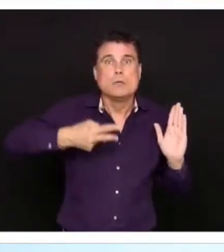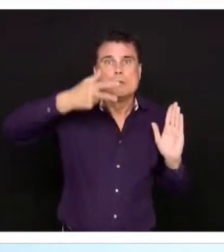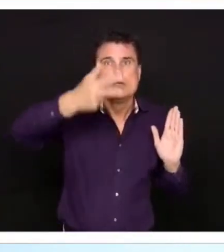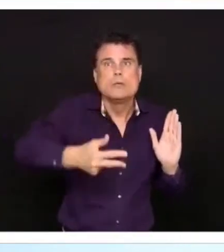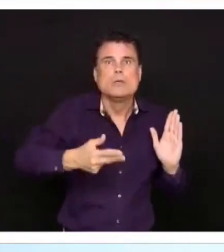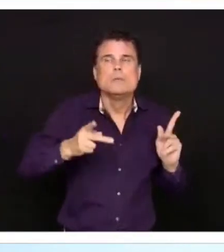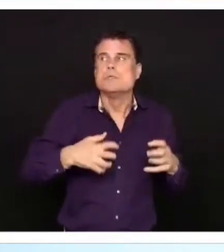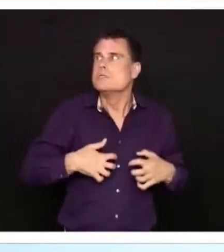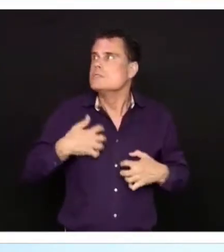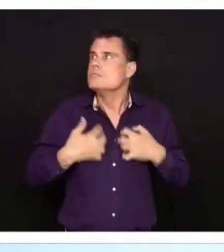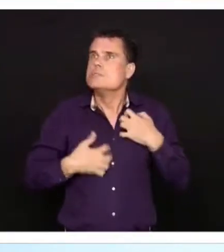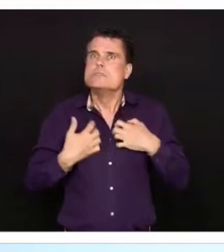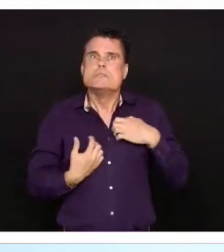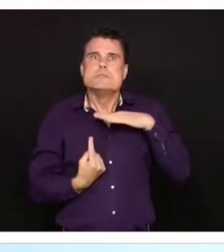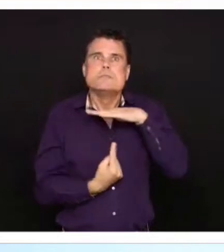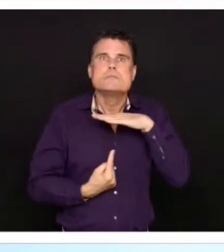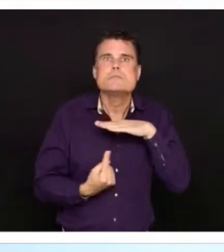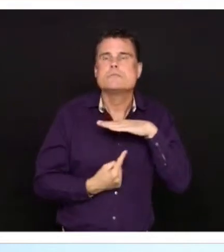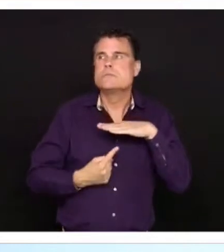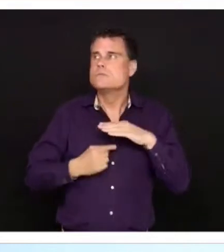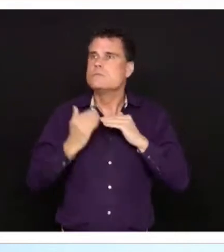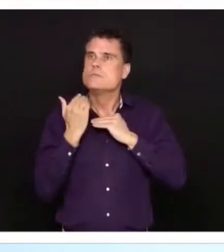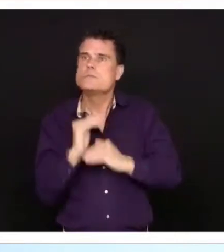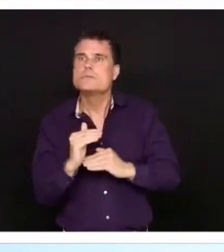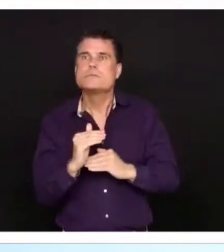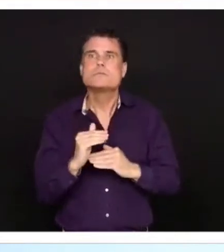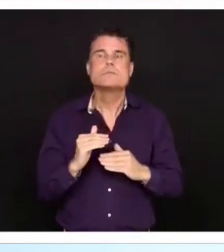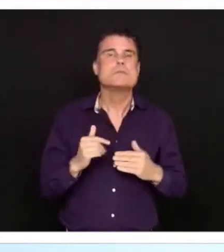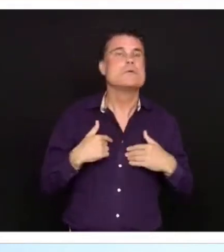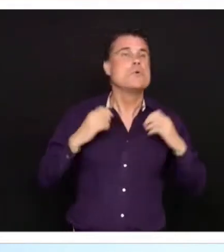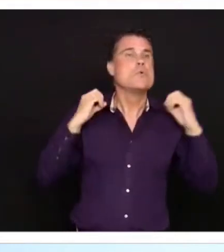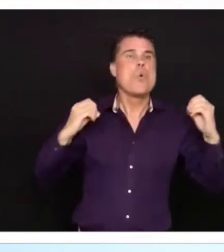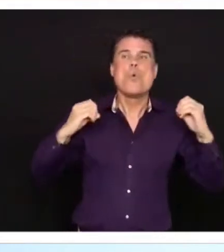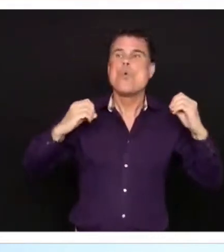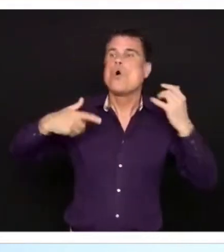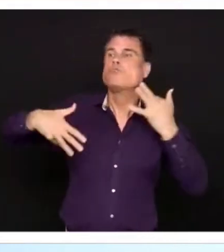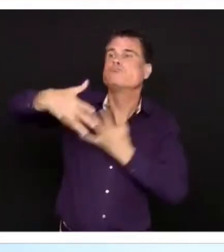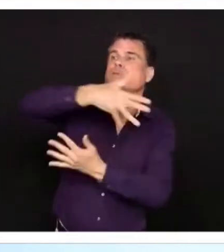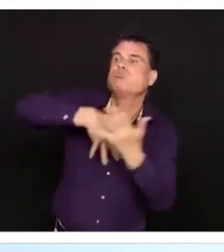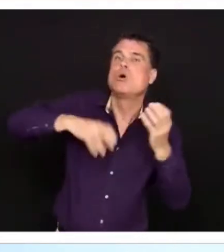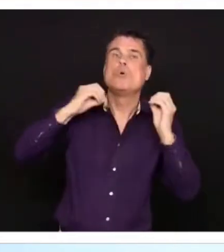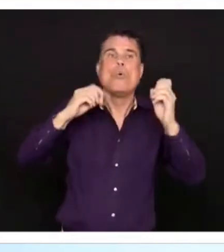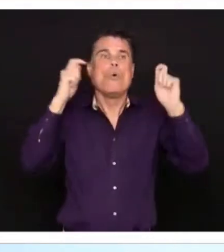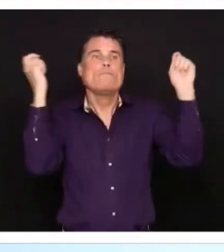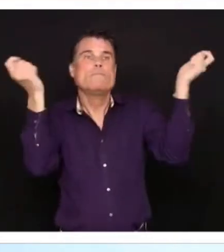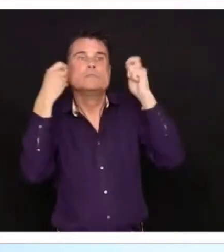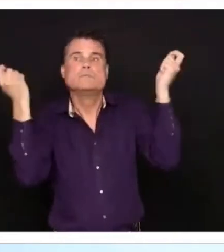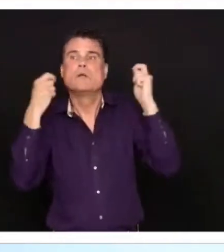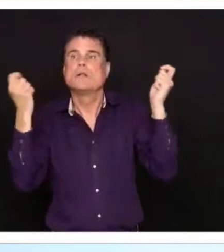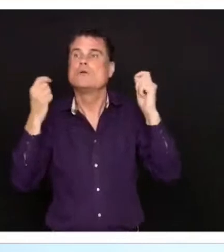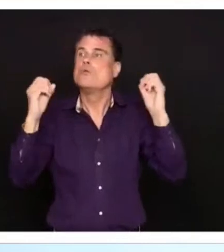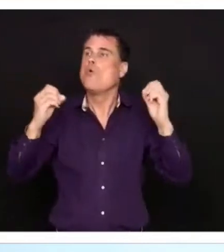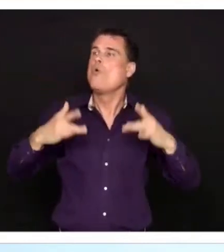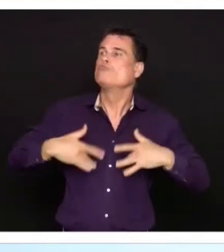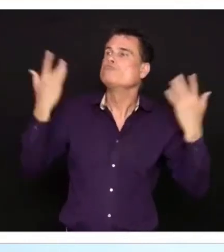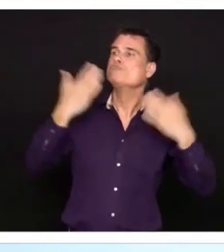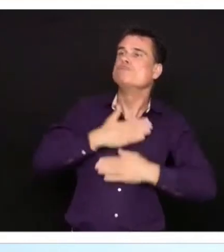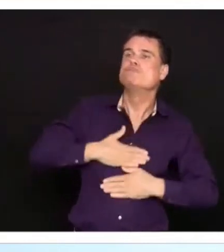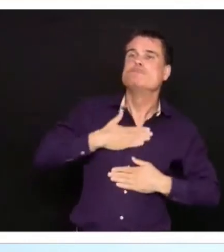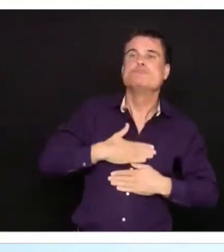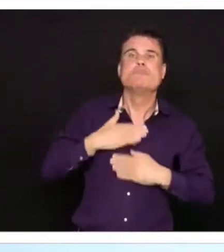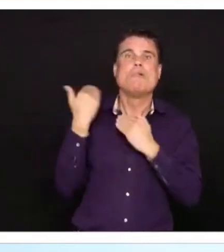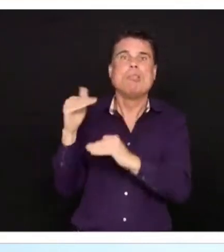the public still be with you to the same degree they're with you right now as they don't see hospitalization cases pile up? And also,